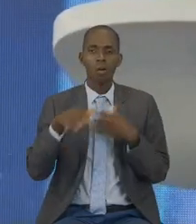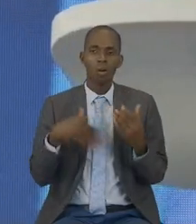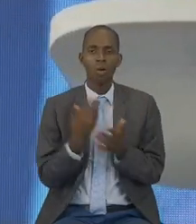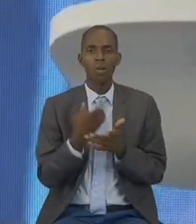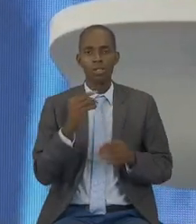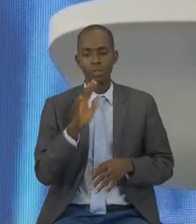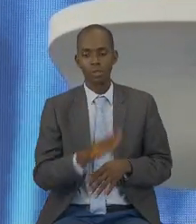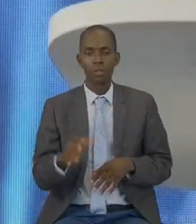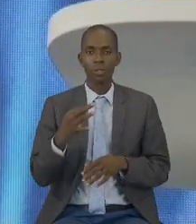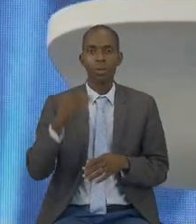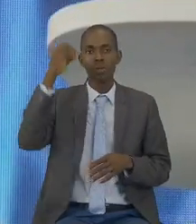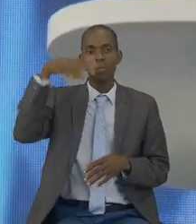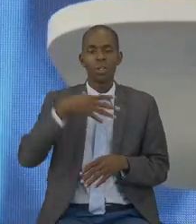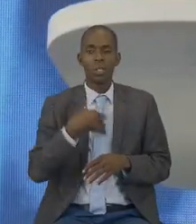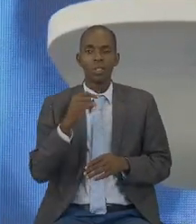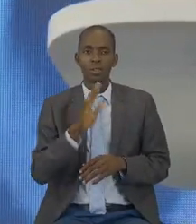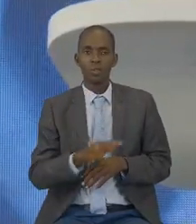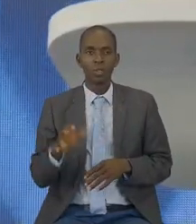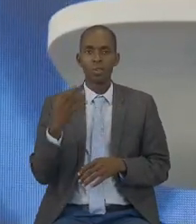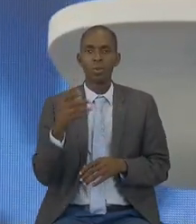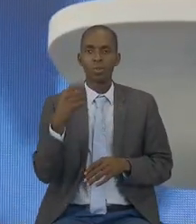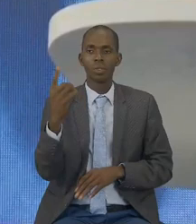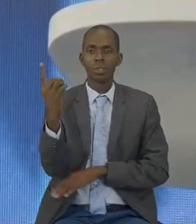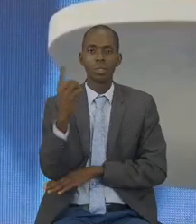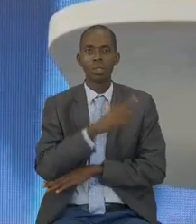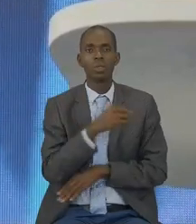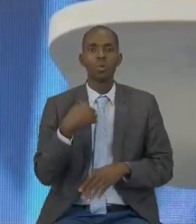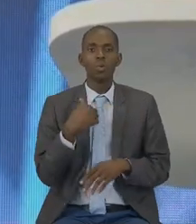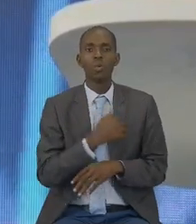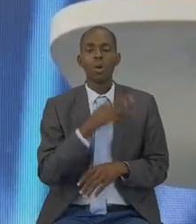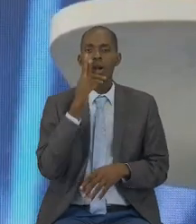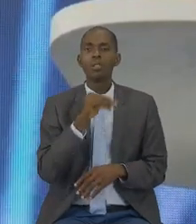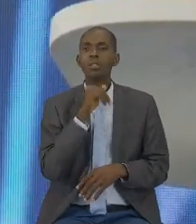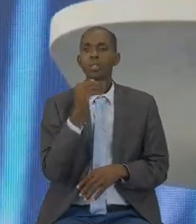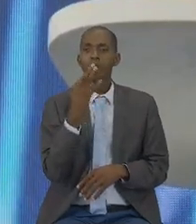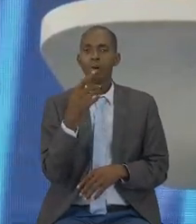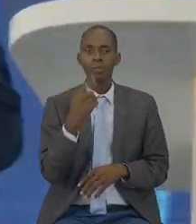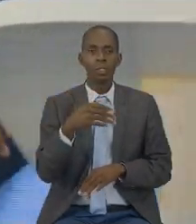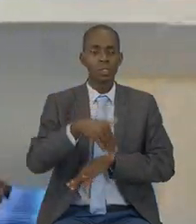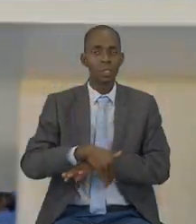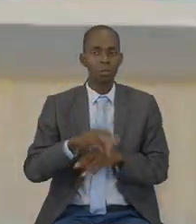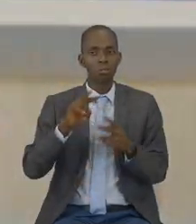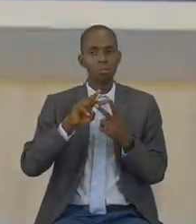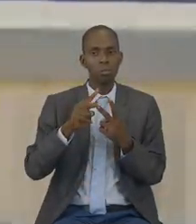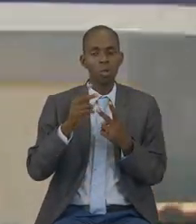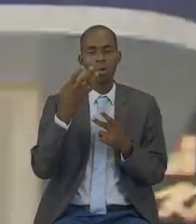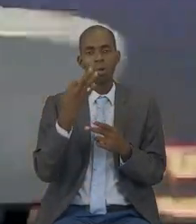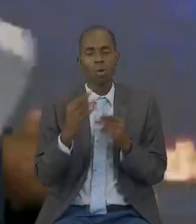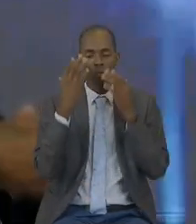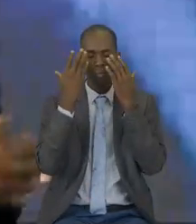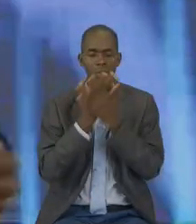of light and the children of the day. We are not of the night nor